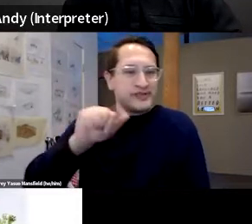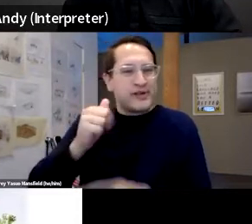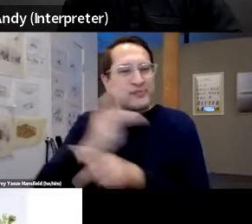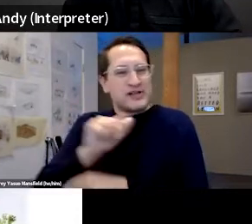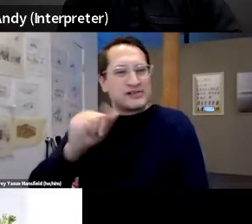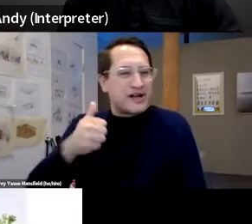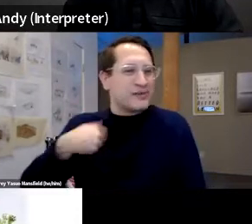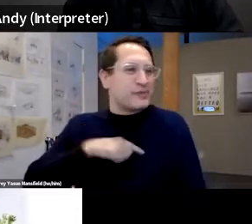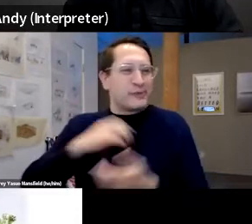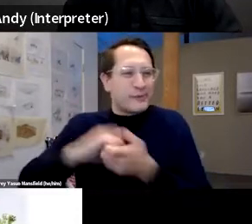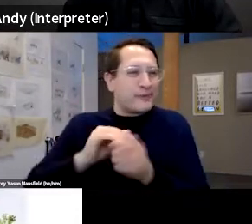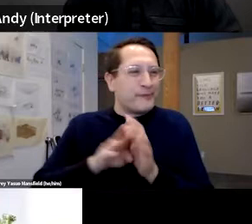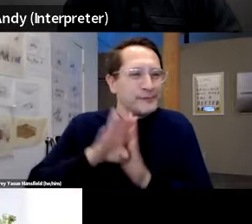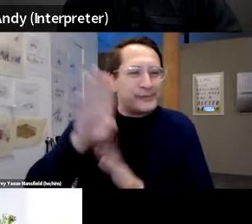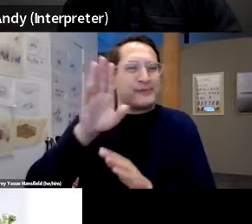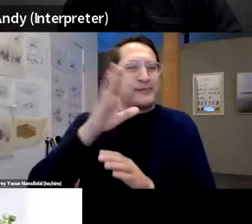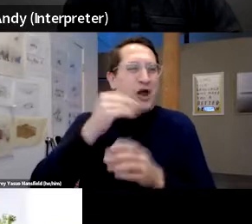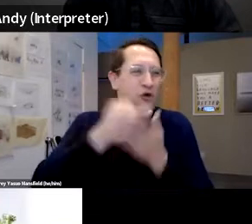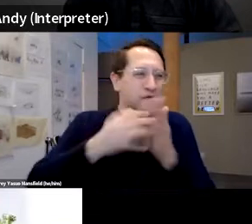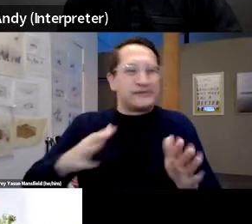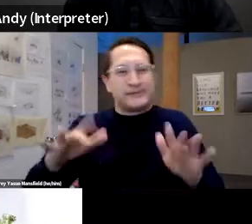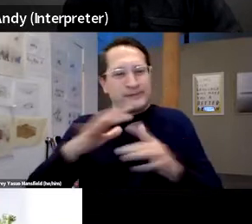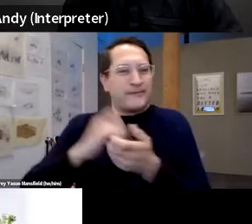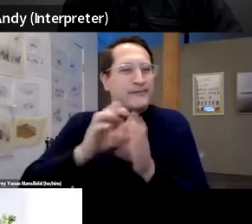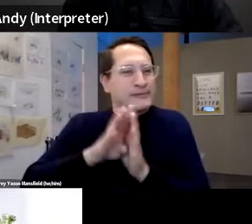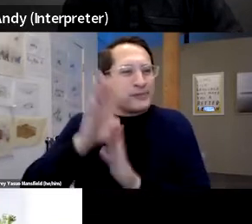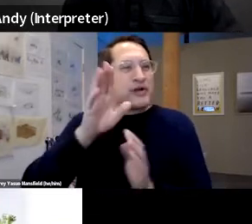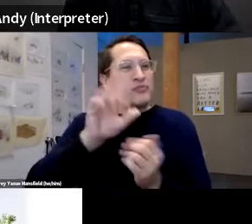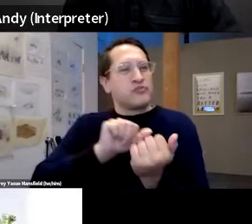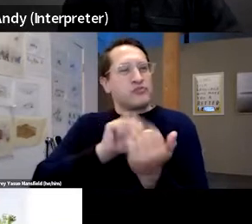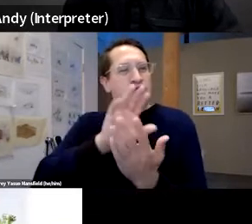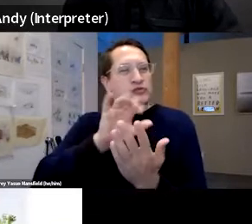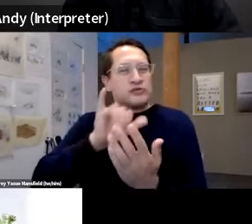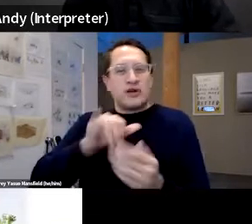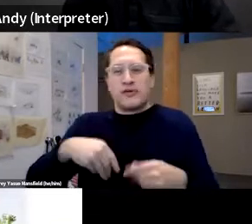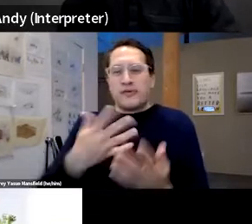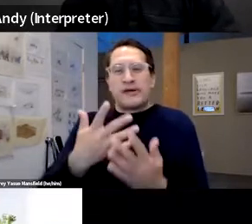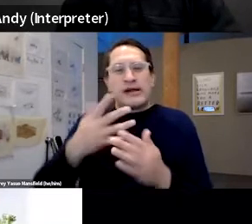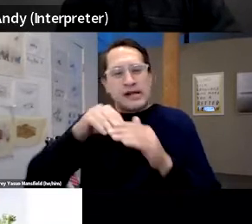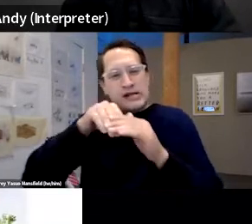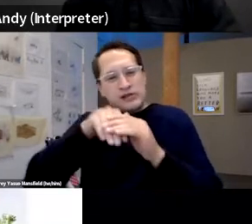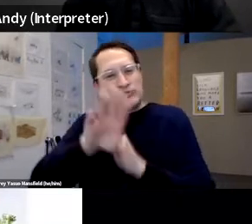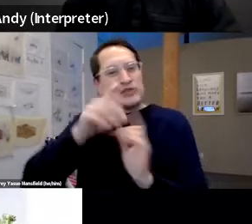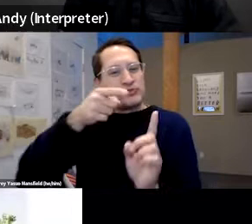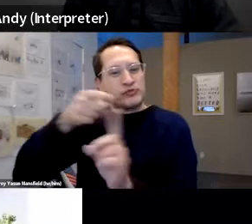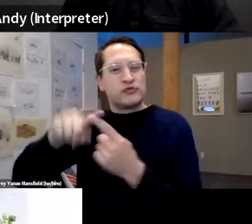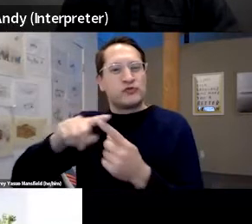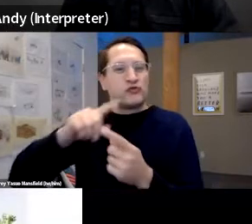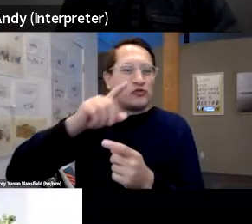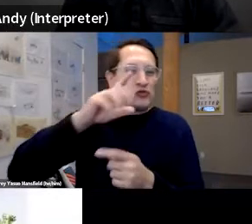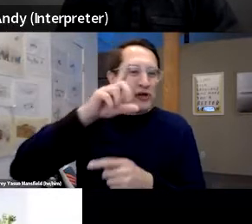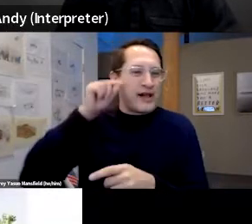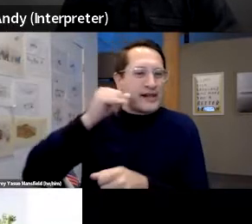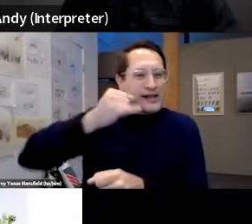architecture landscape firm 10 by 10, we partnered and developed and worked with artists. We developed this approach that would provide